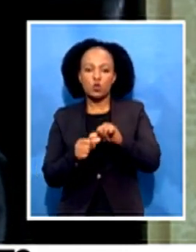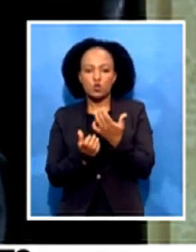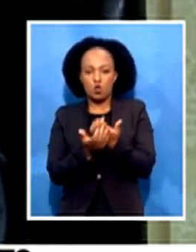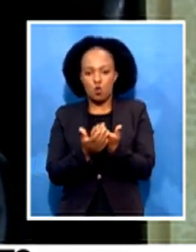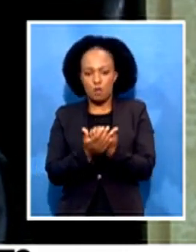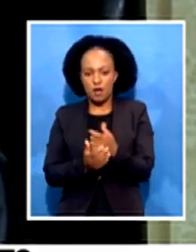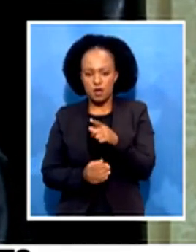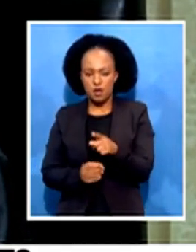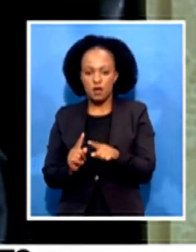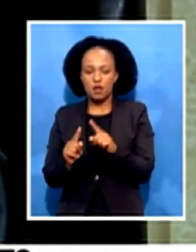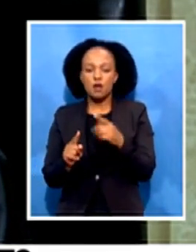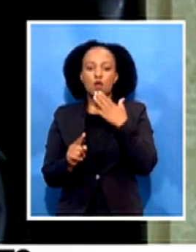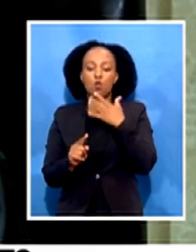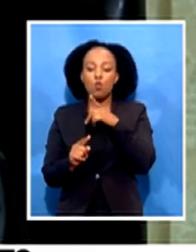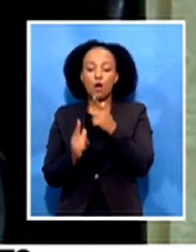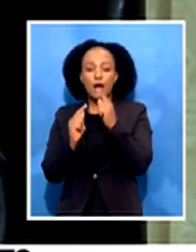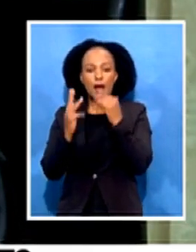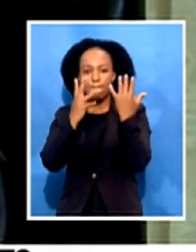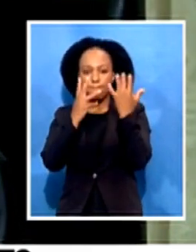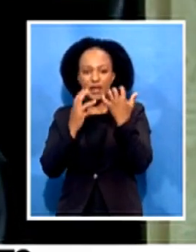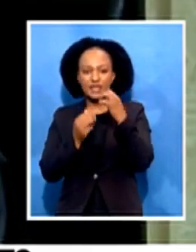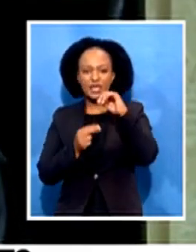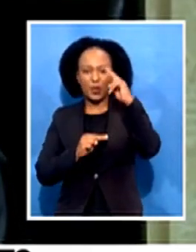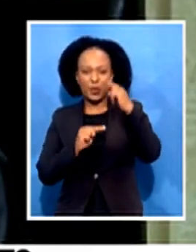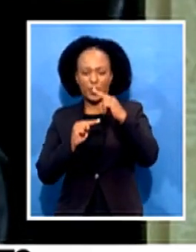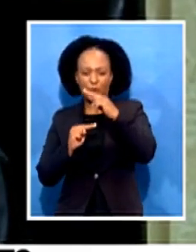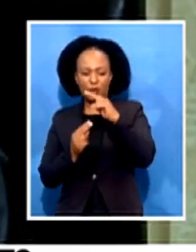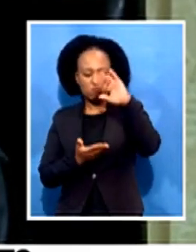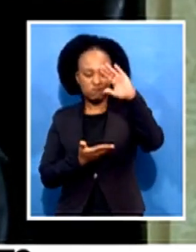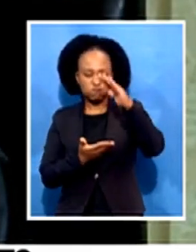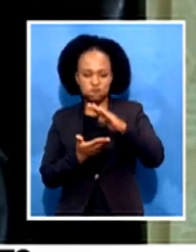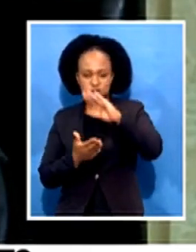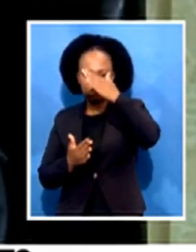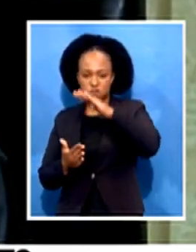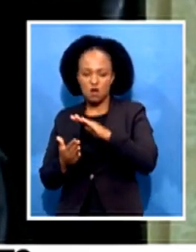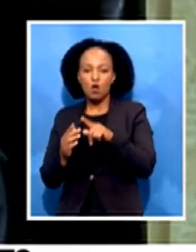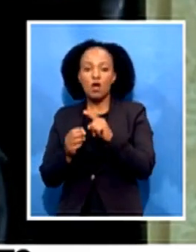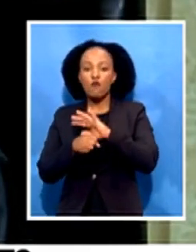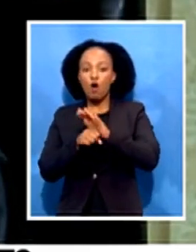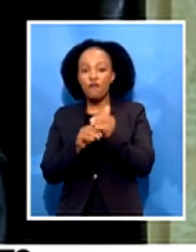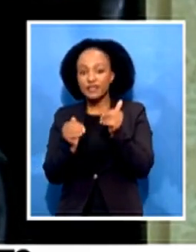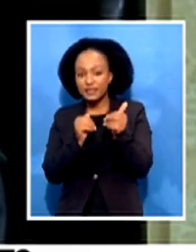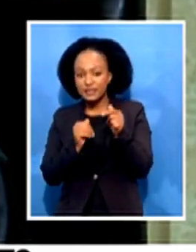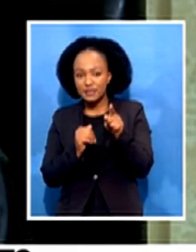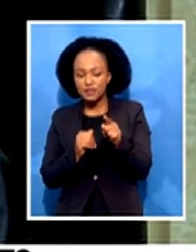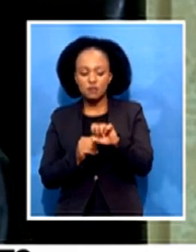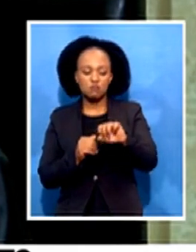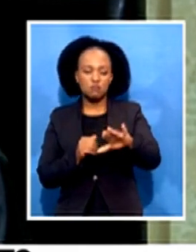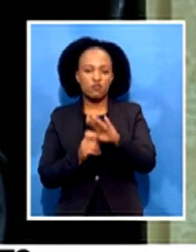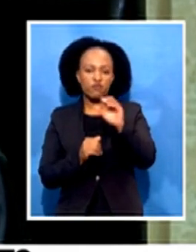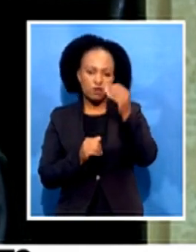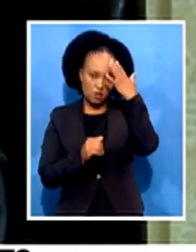cuts, in dealing with this current crisis, the South African government has resorted to